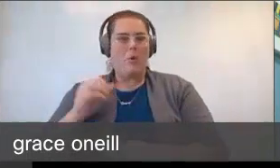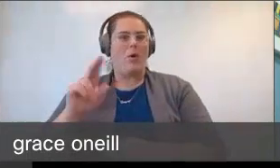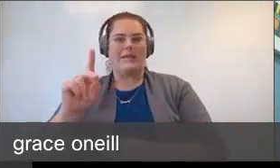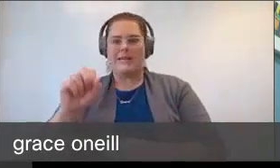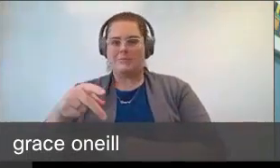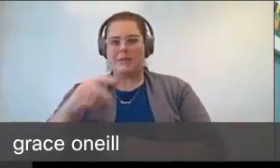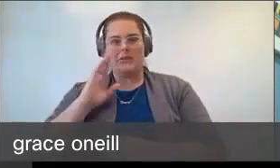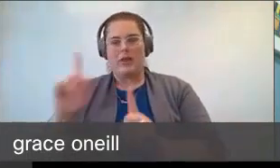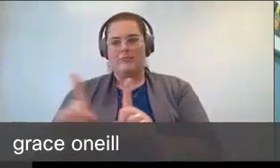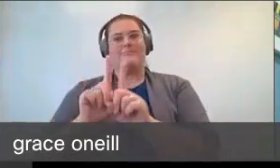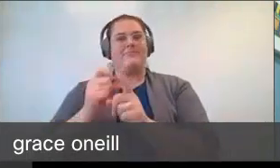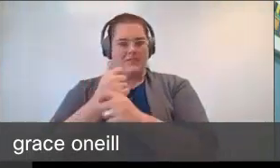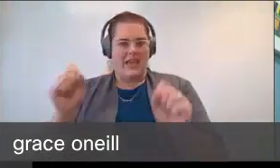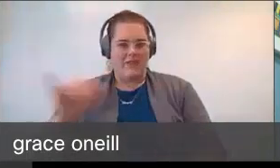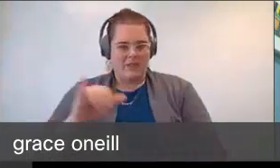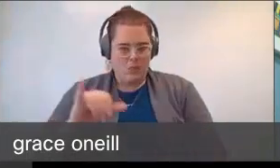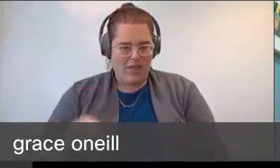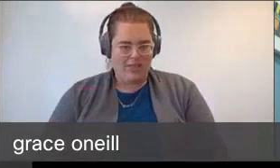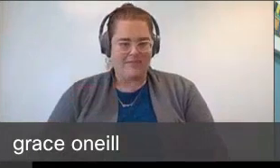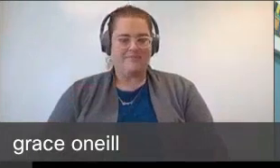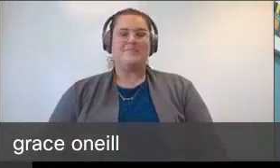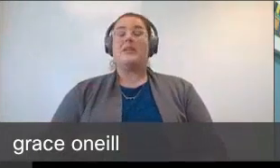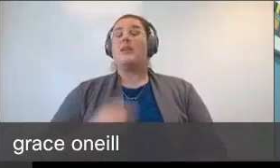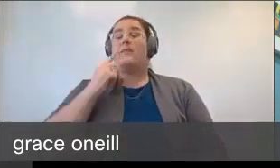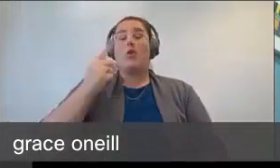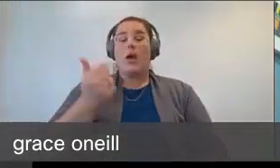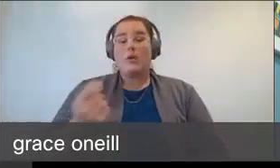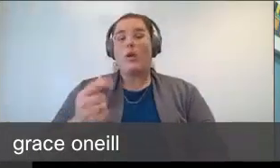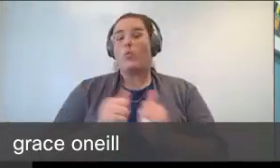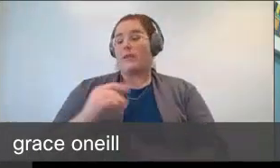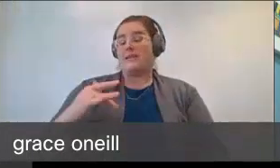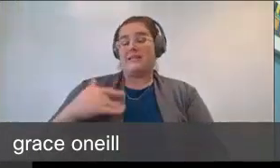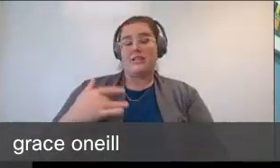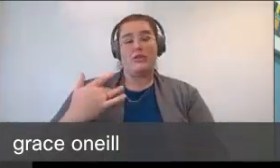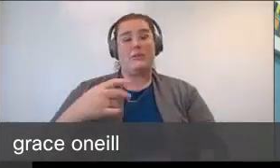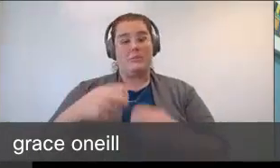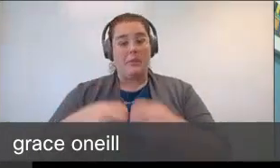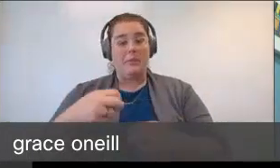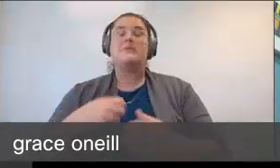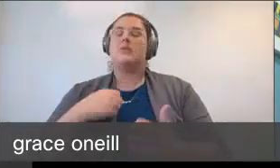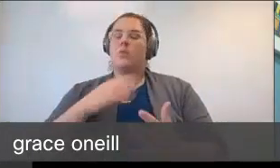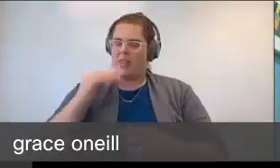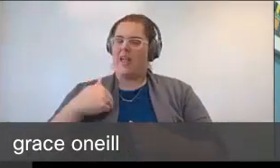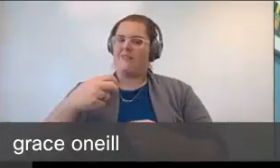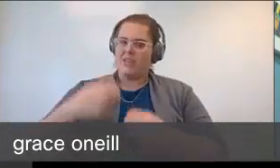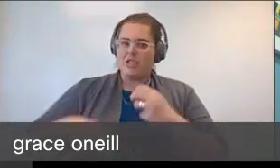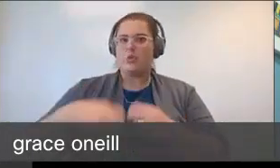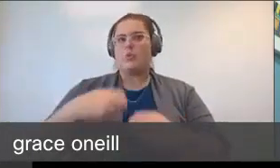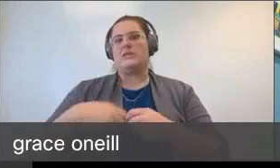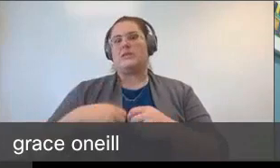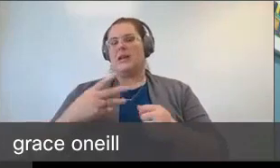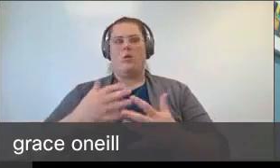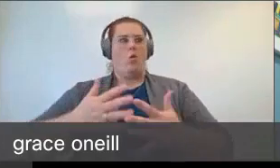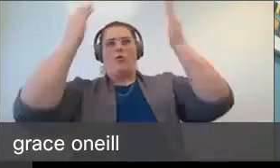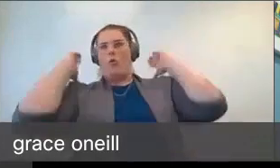is frightening. It's for someone who has sensory issues. It takes weeks to stabilize sometimes, and it's very disruptive. And